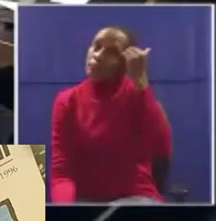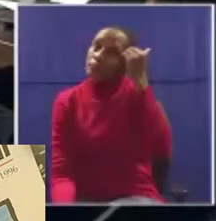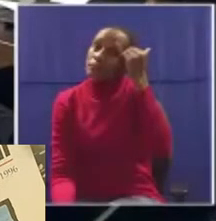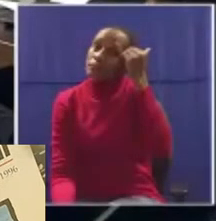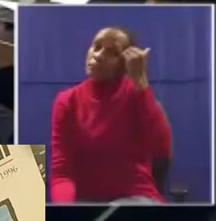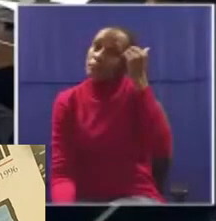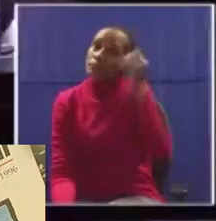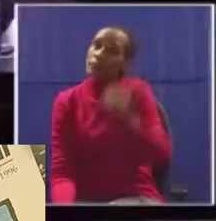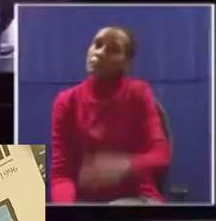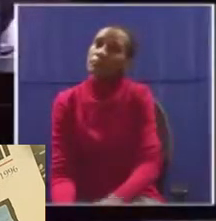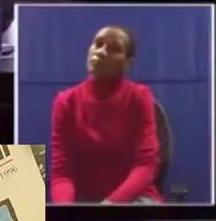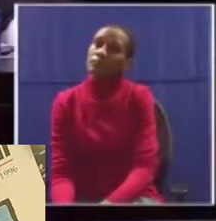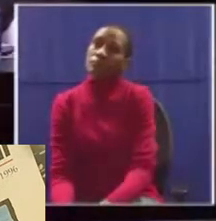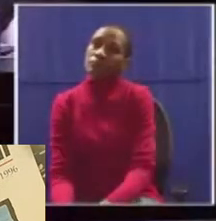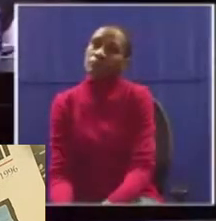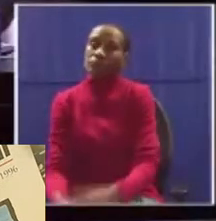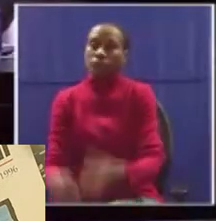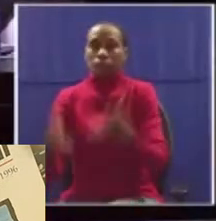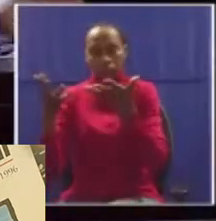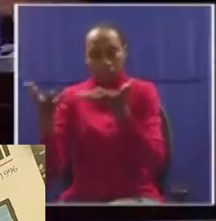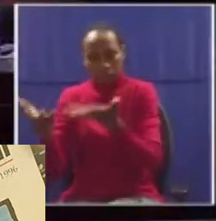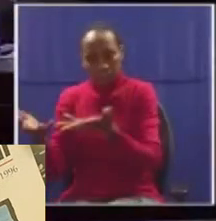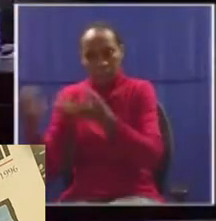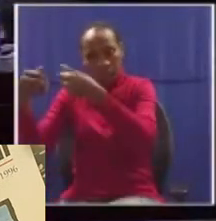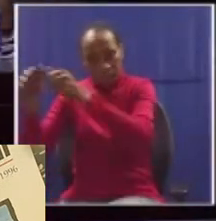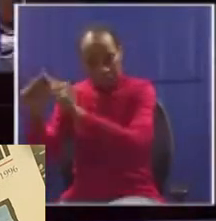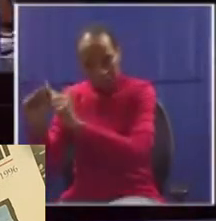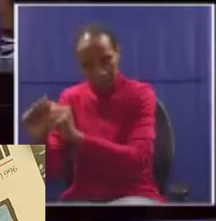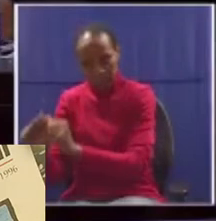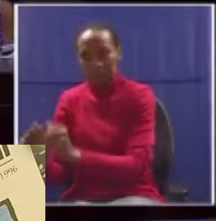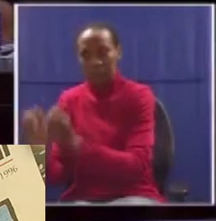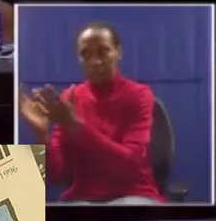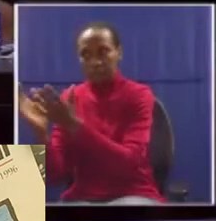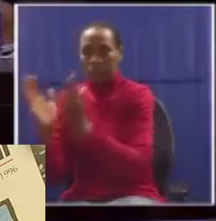okay honorable chairperson